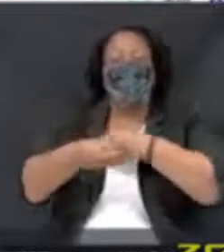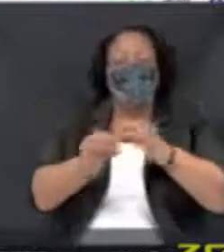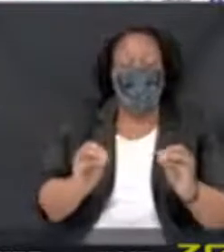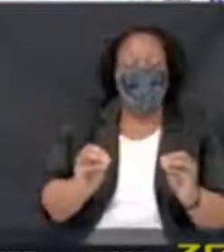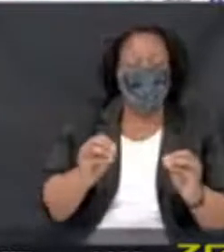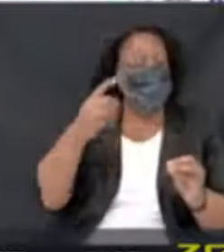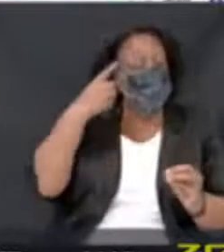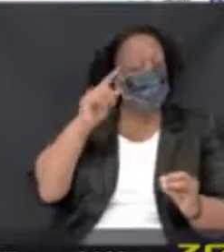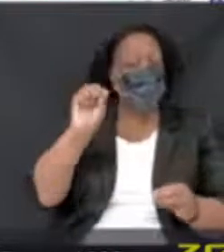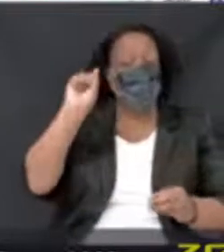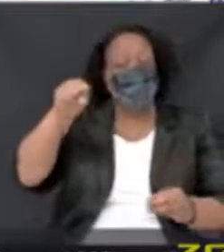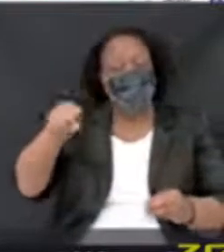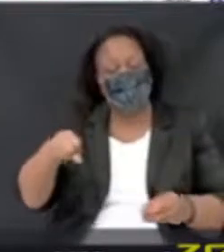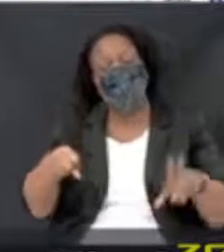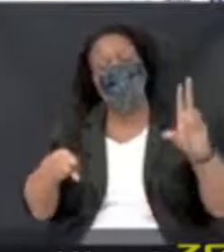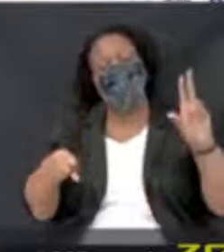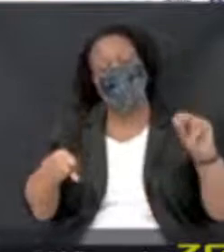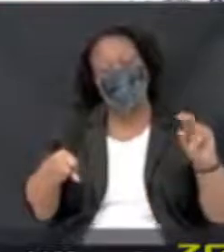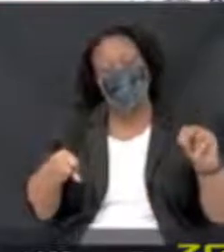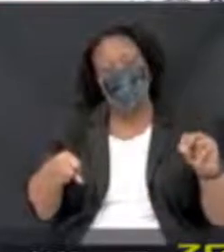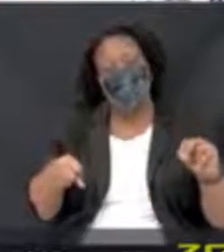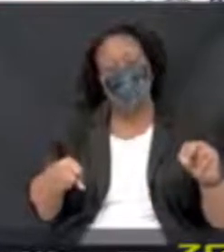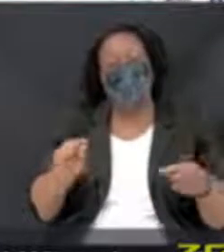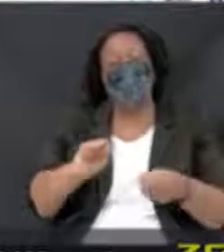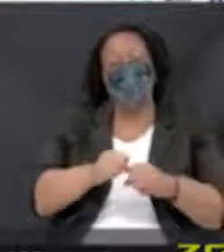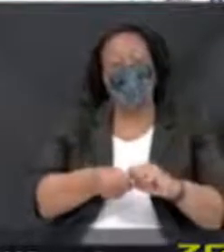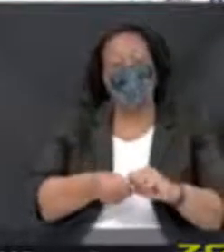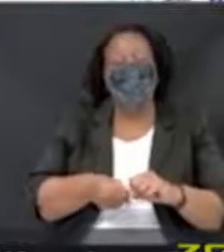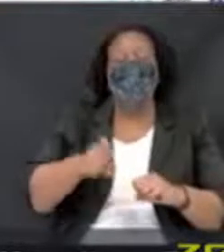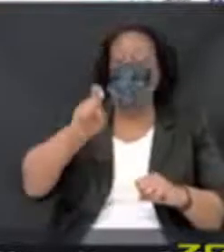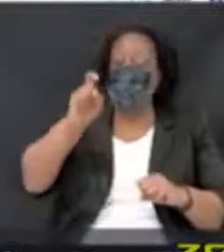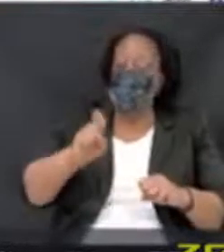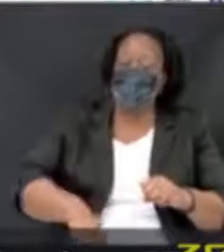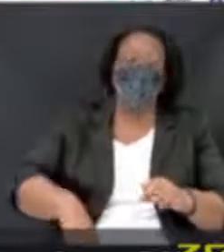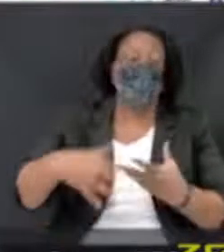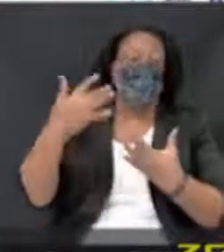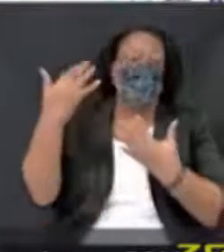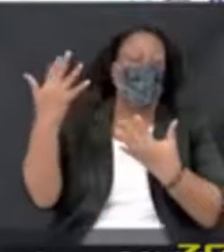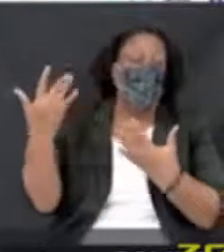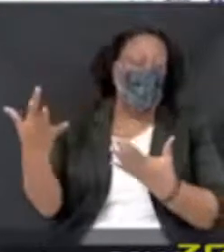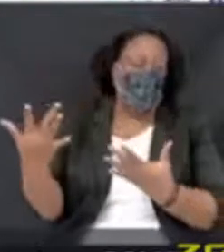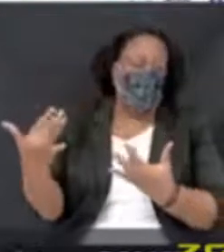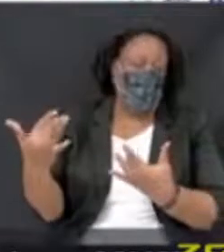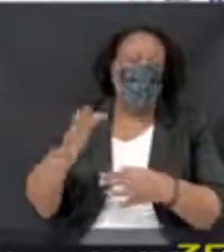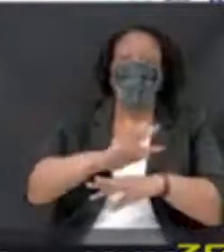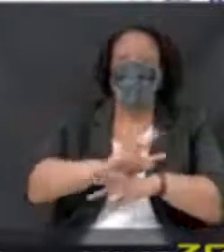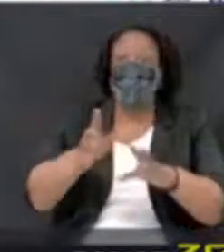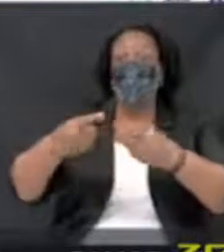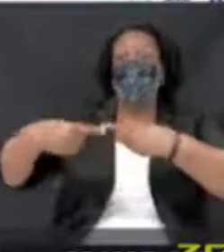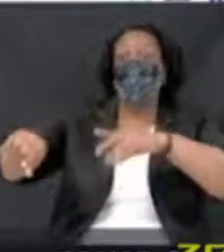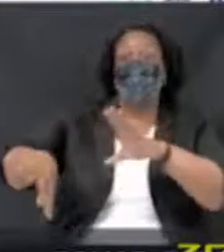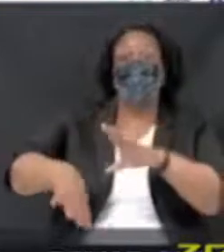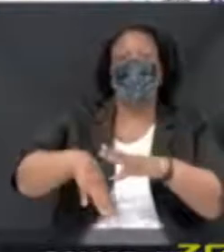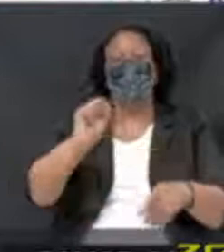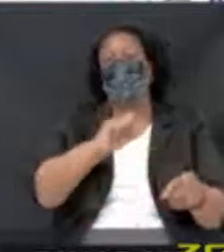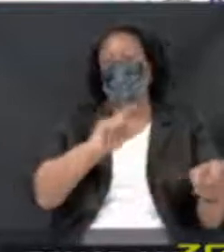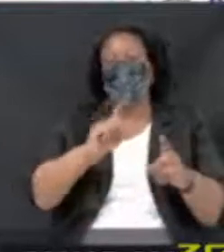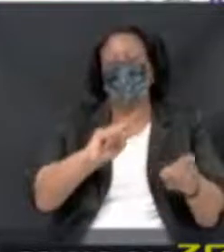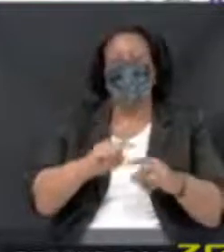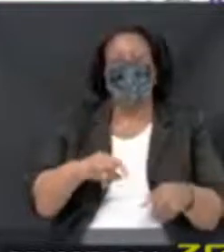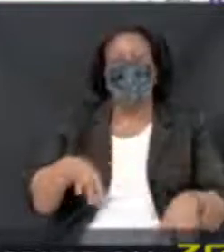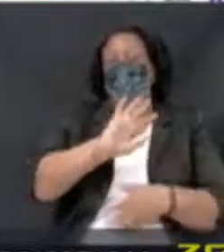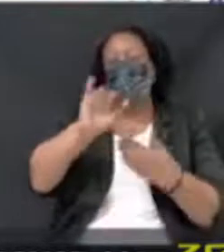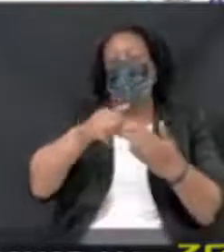then these are going to be implemented. Like everything else, we have seen that when new implementations come on